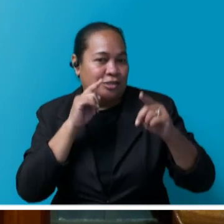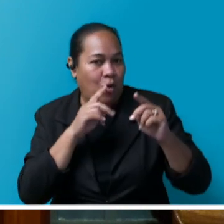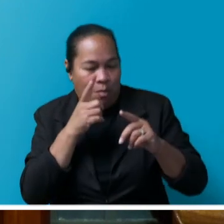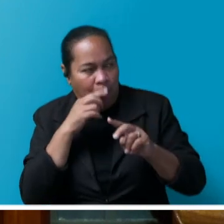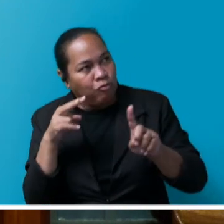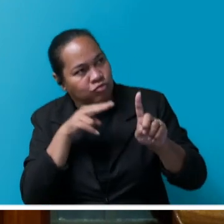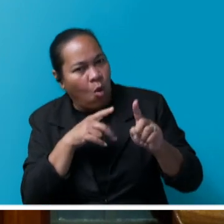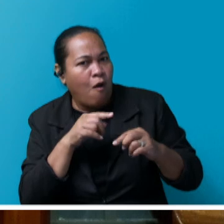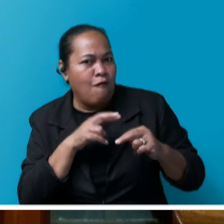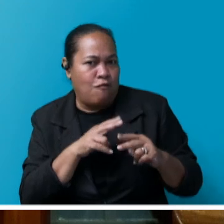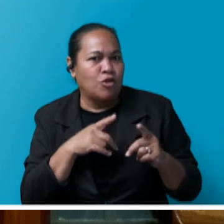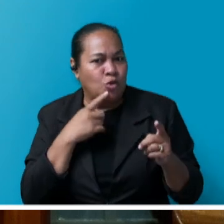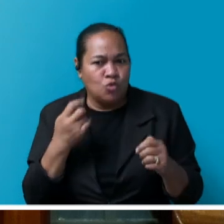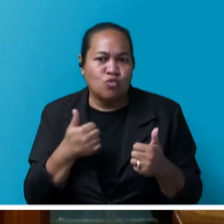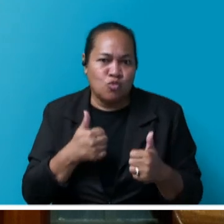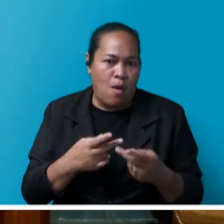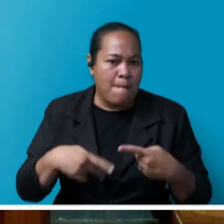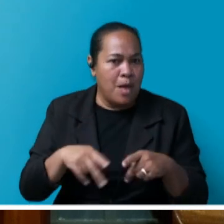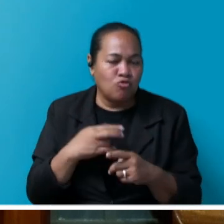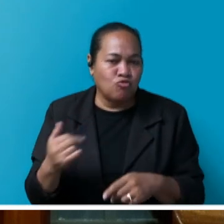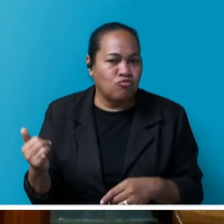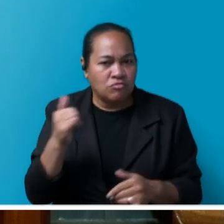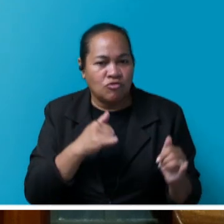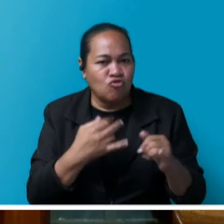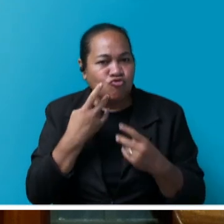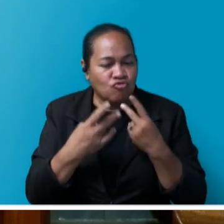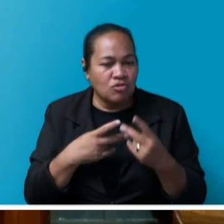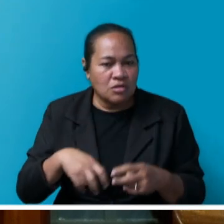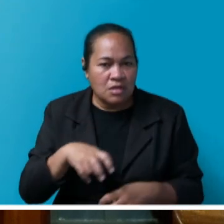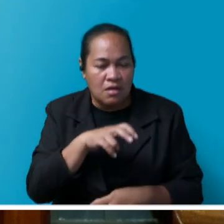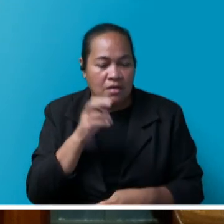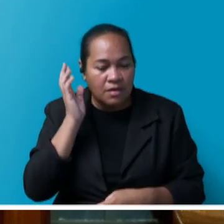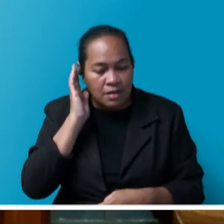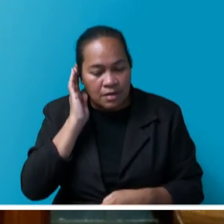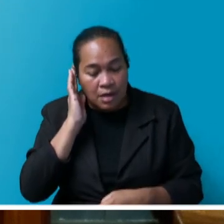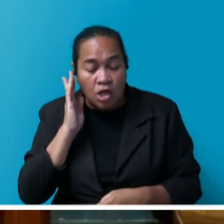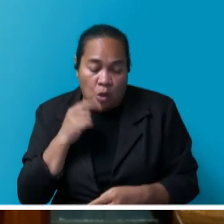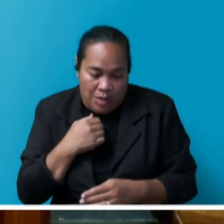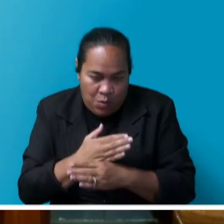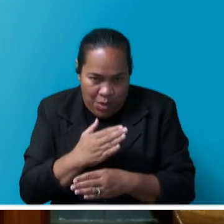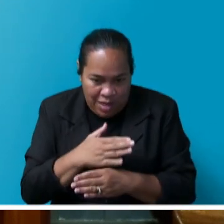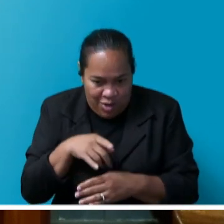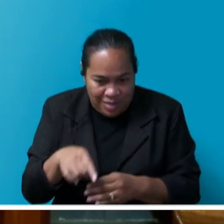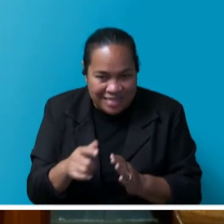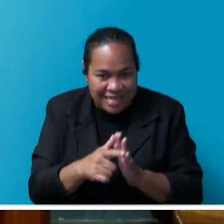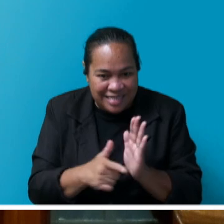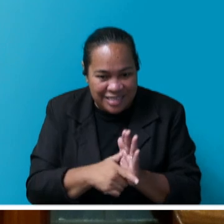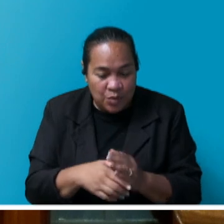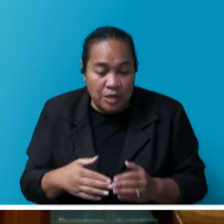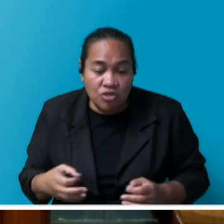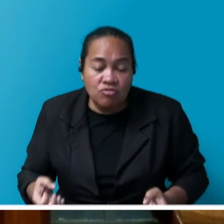destination. The proposed Civil Aviation Bill is a pivotal piece of legislation that will drive industry growth and